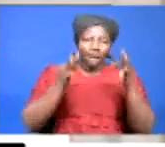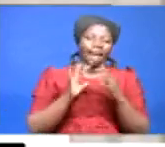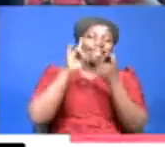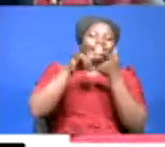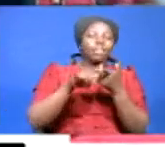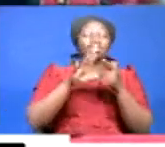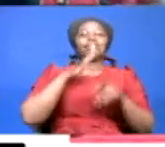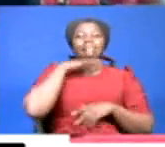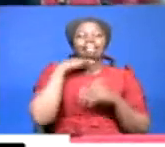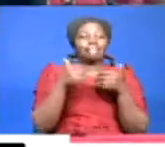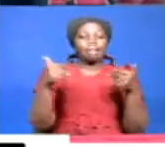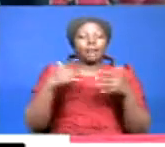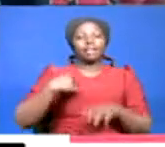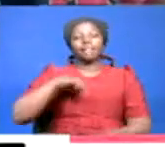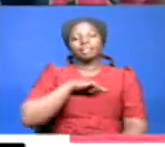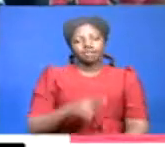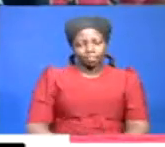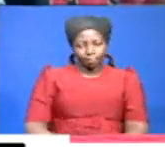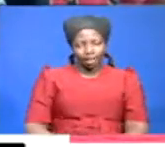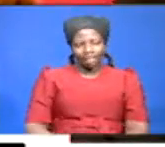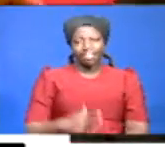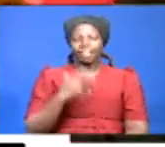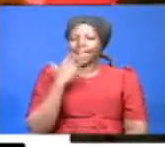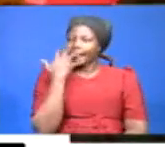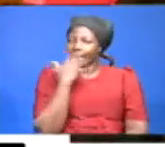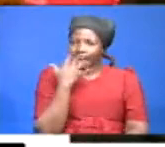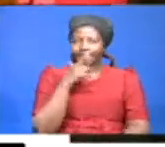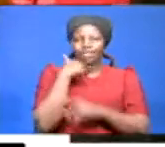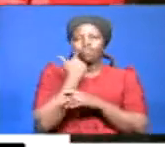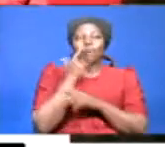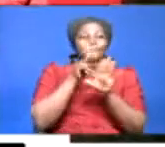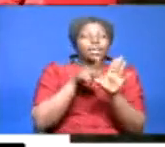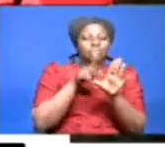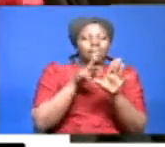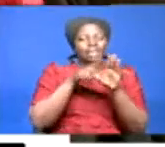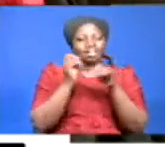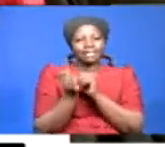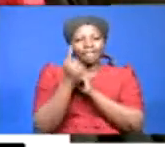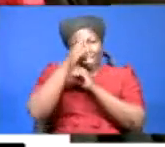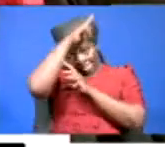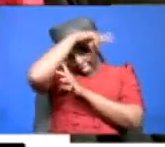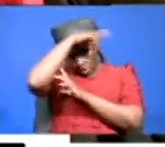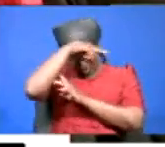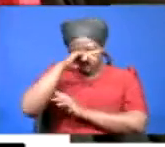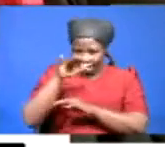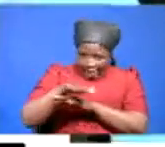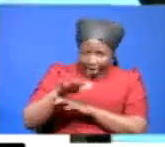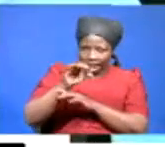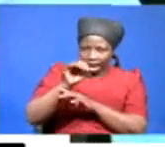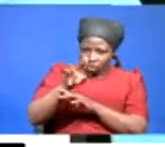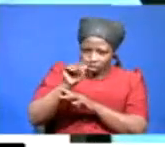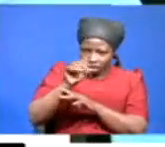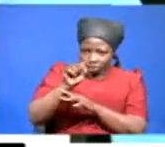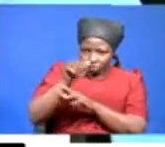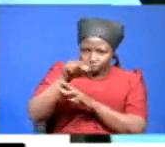apart. Gachagua, who attended the 11th graduation at Outspan Medical College, said the Mount Kenya leadership and